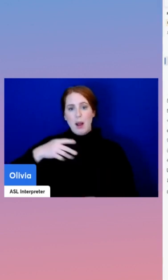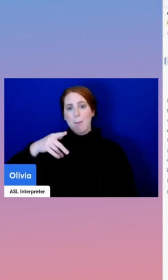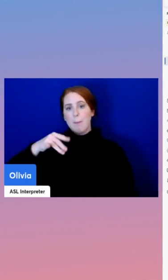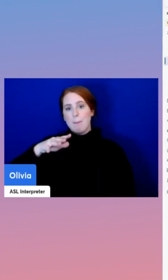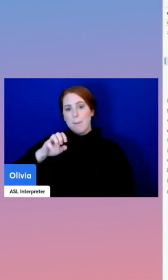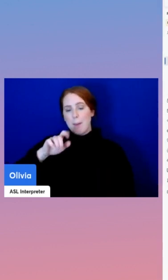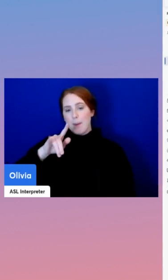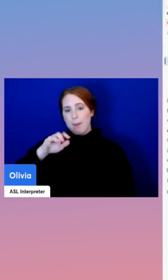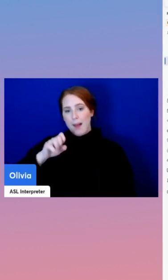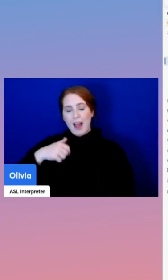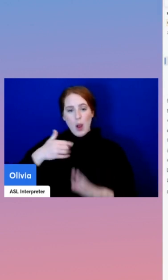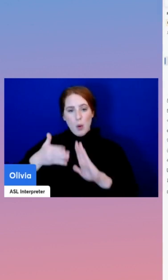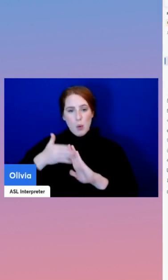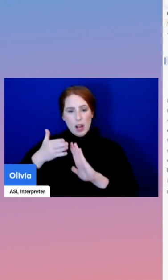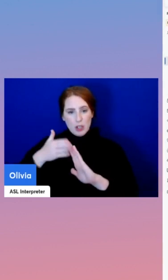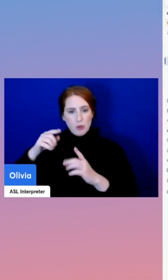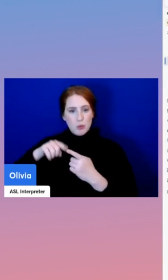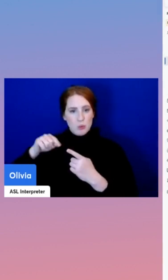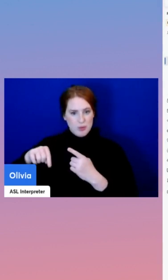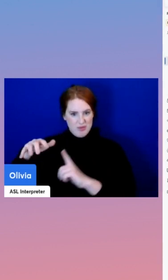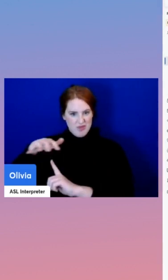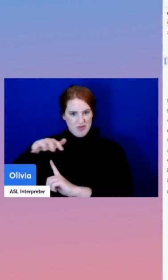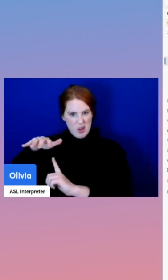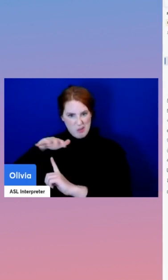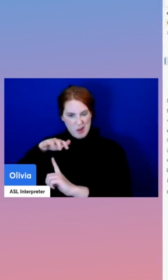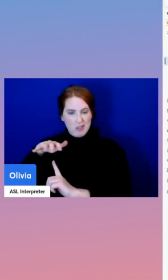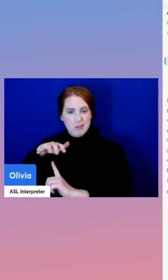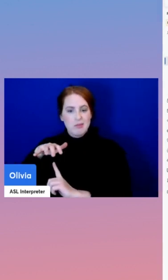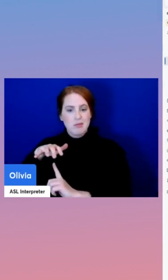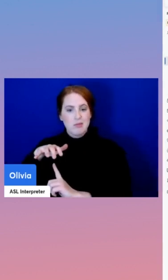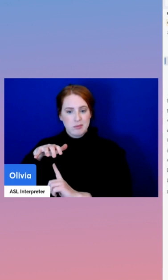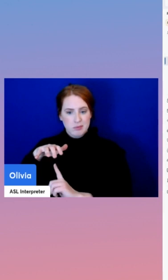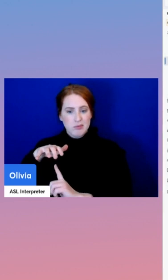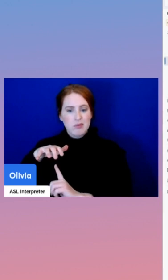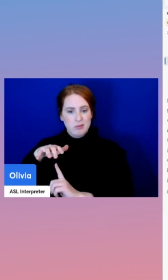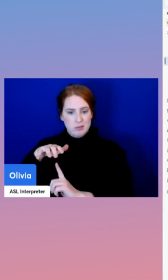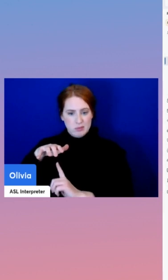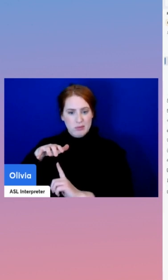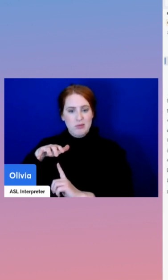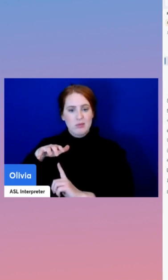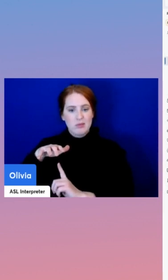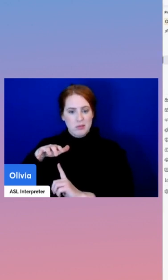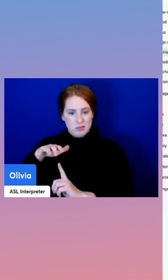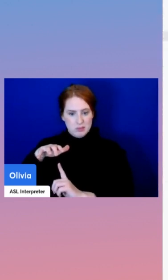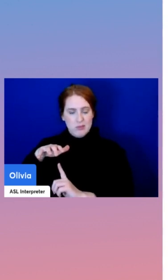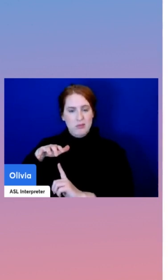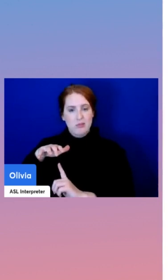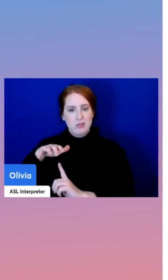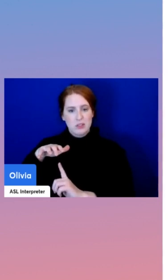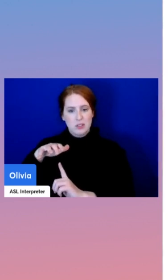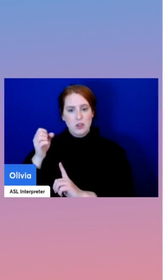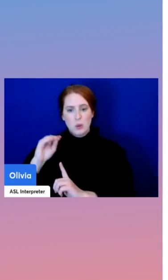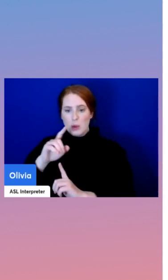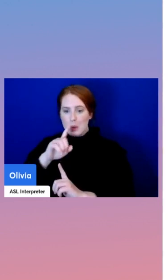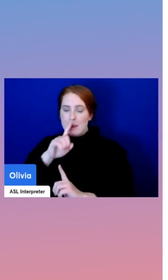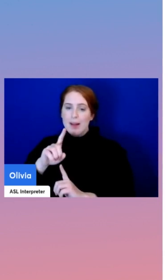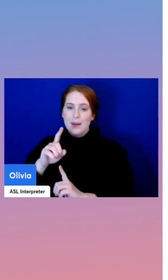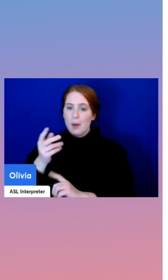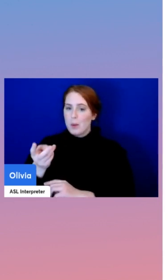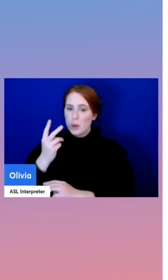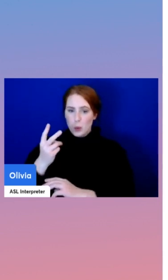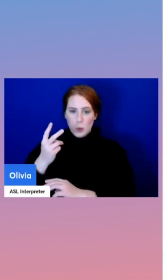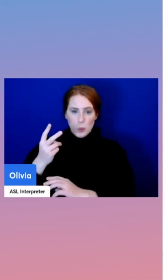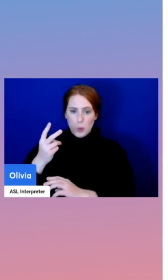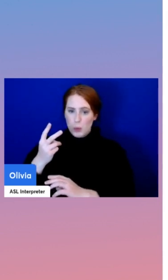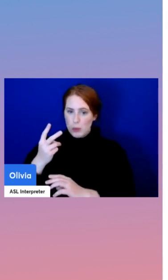run it in the development environment. So my CI/CD pipeline takes a bunch of parameters, but there are mainly two important ones. So do you